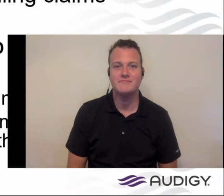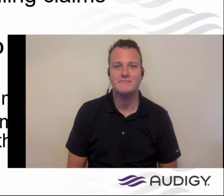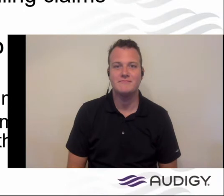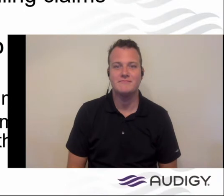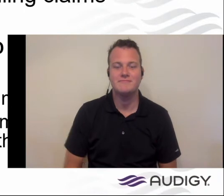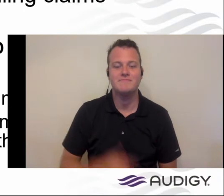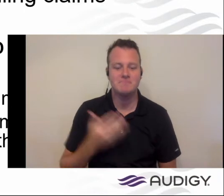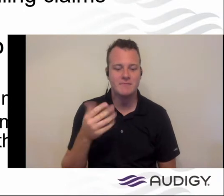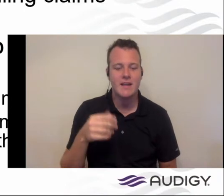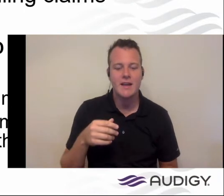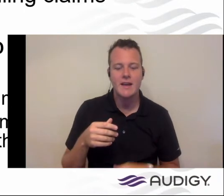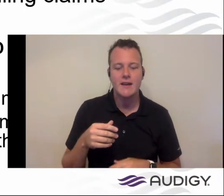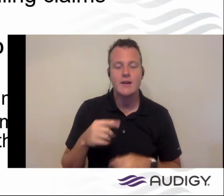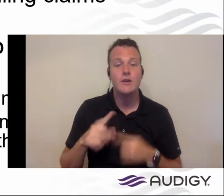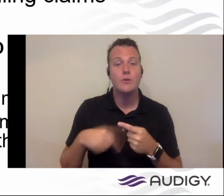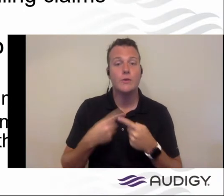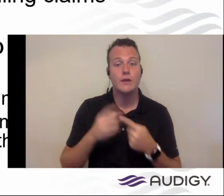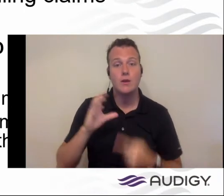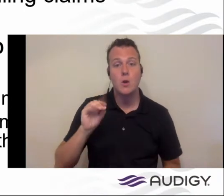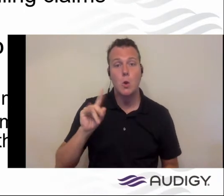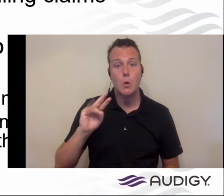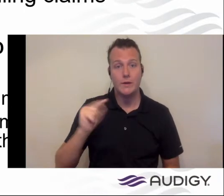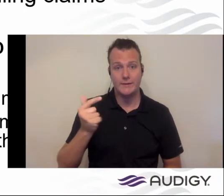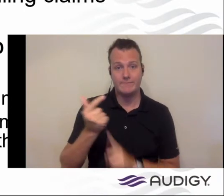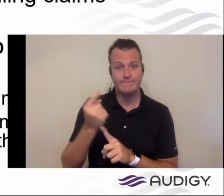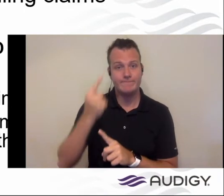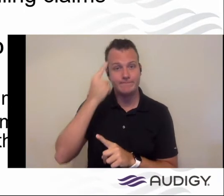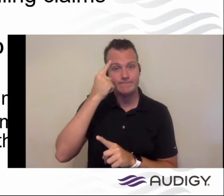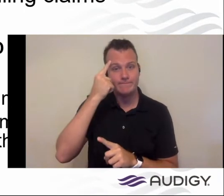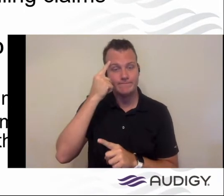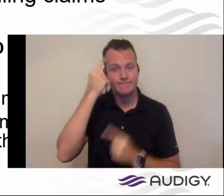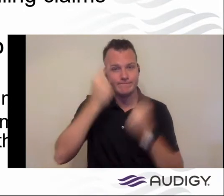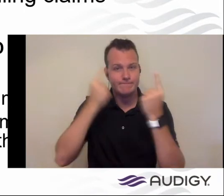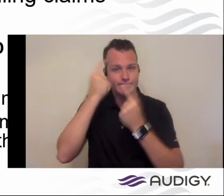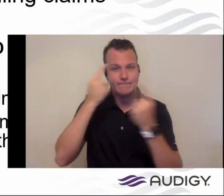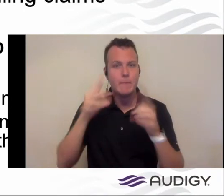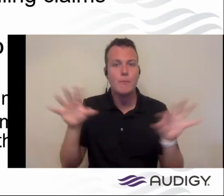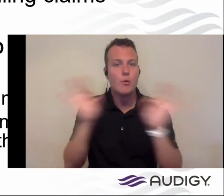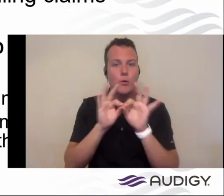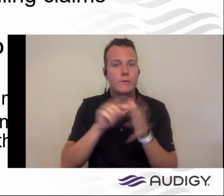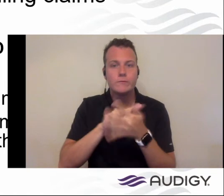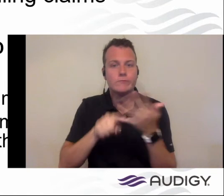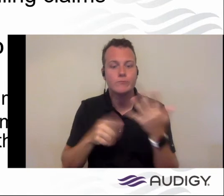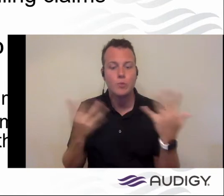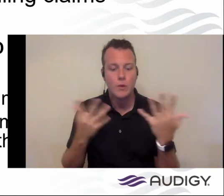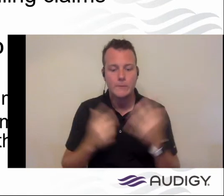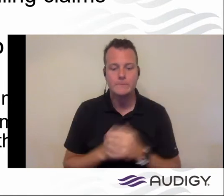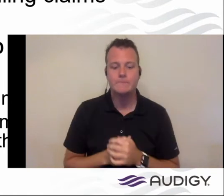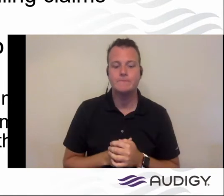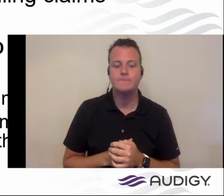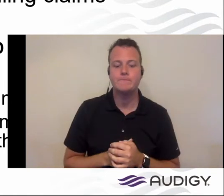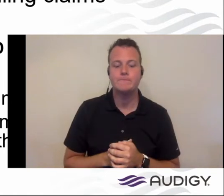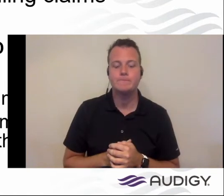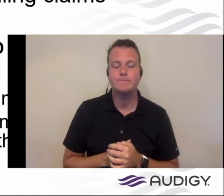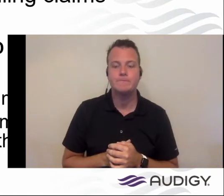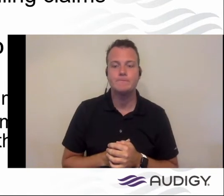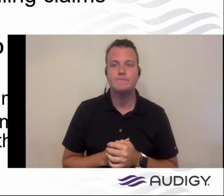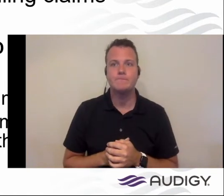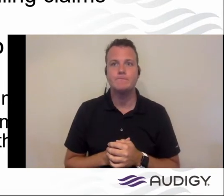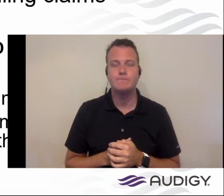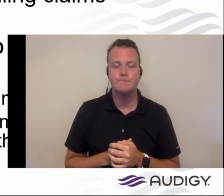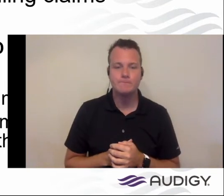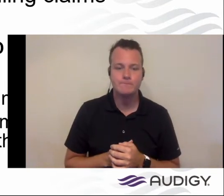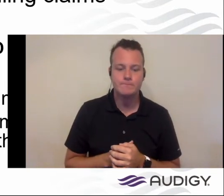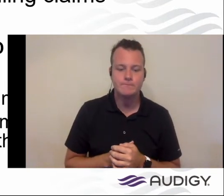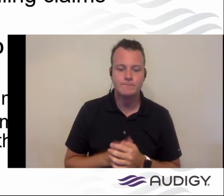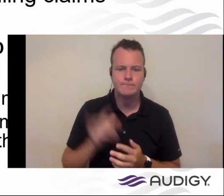So a few things when we code, things we need to think about. The first of which is,